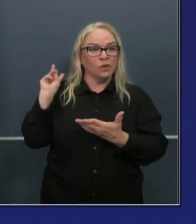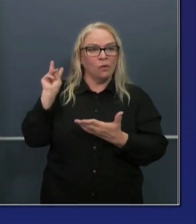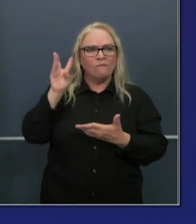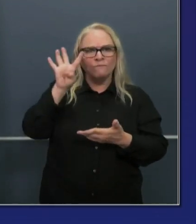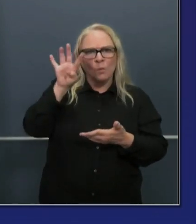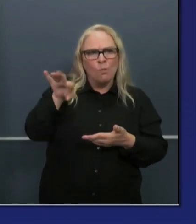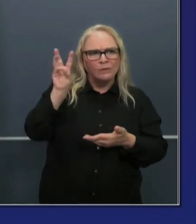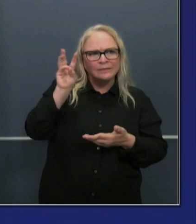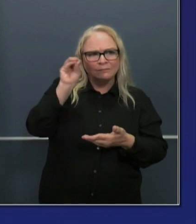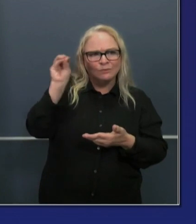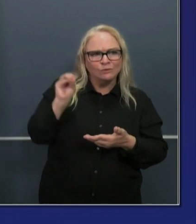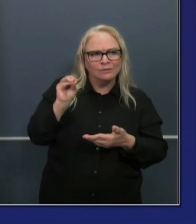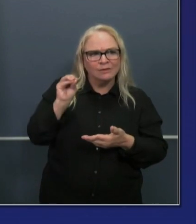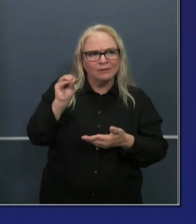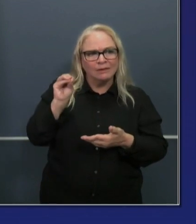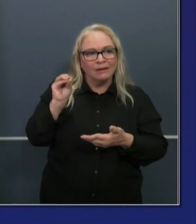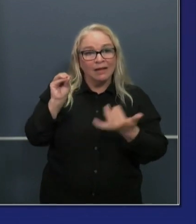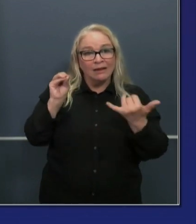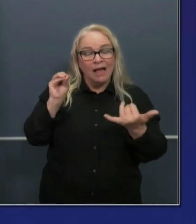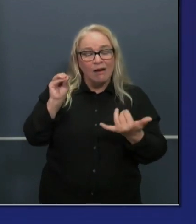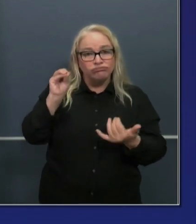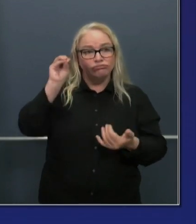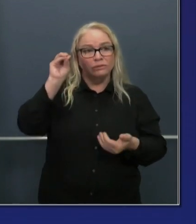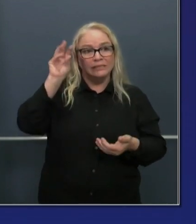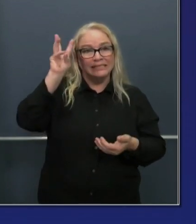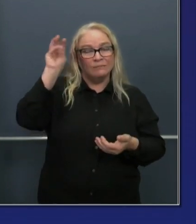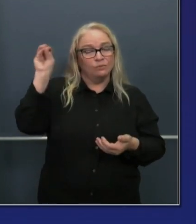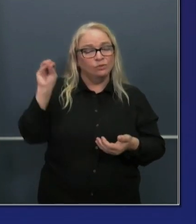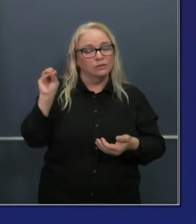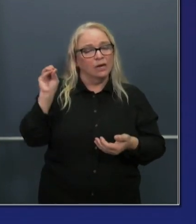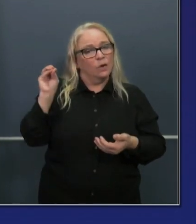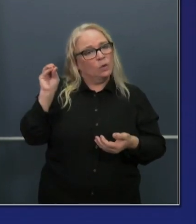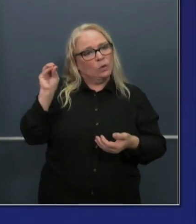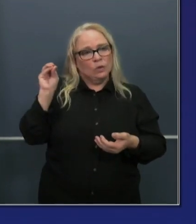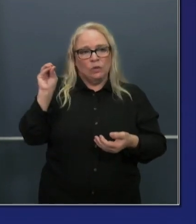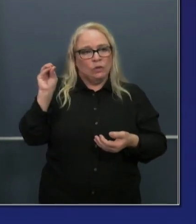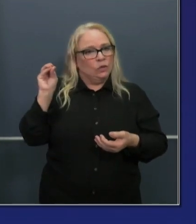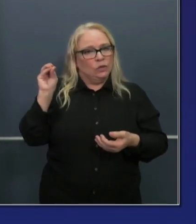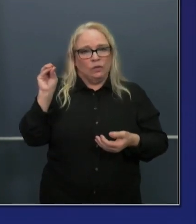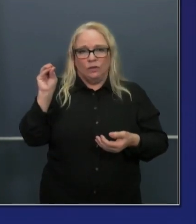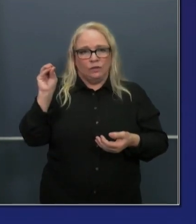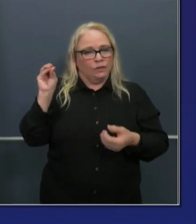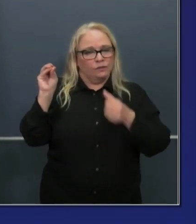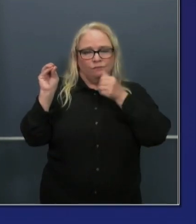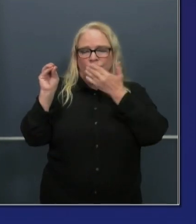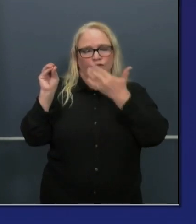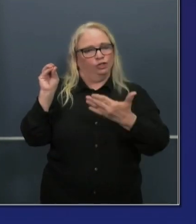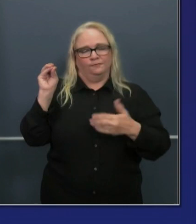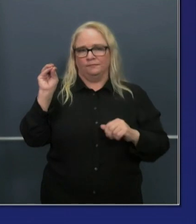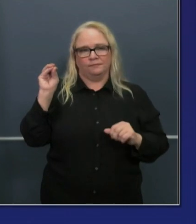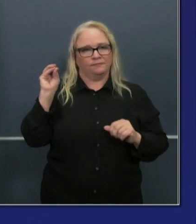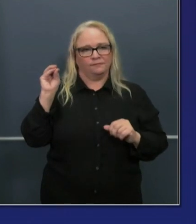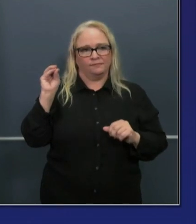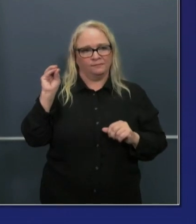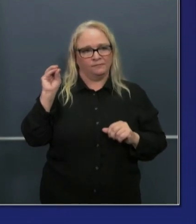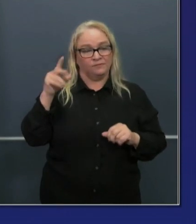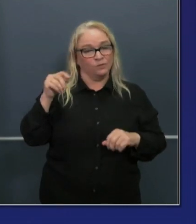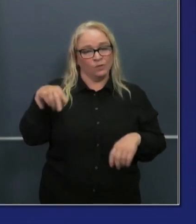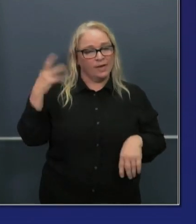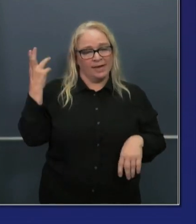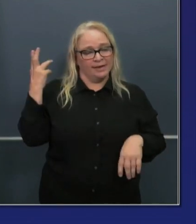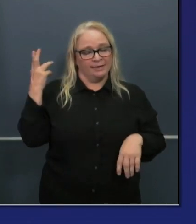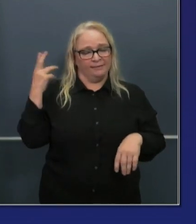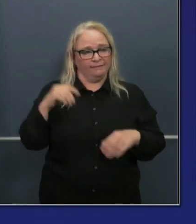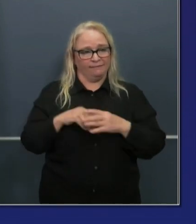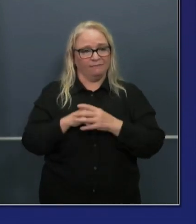4.6%. It's now jumped to 6%. That's a very high increase and may not seem like